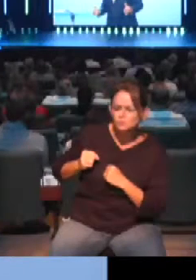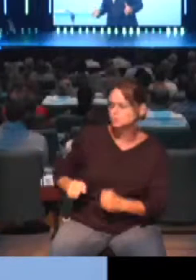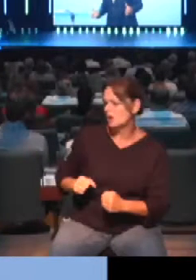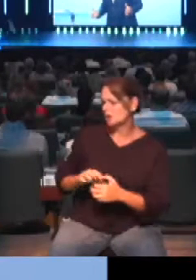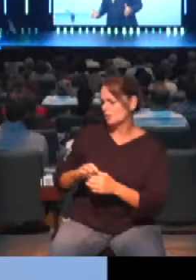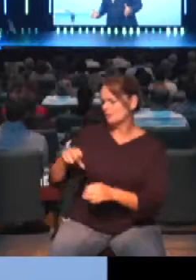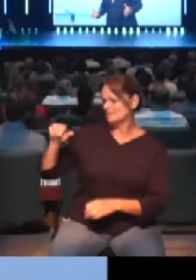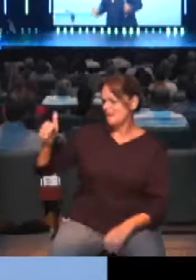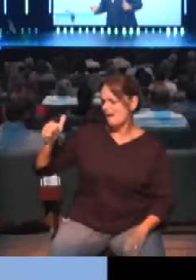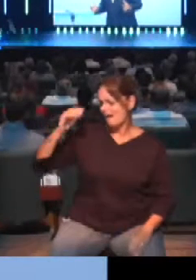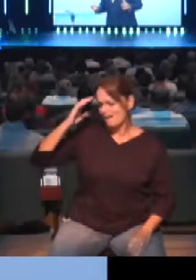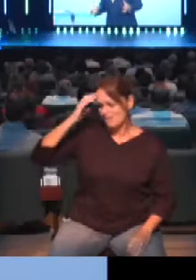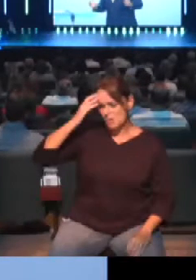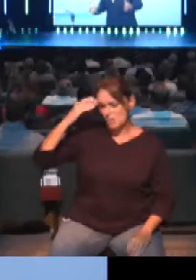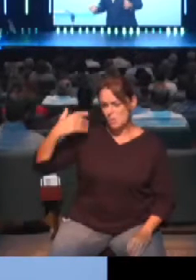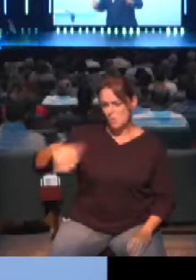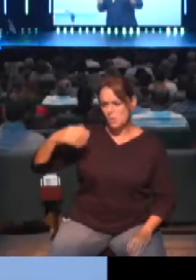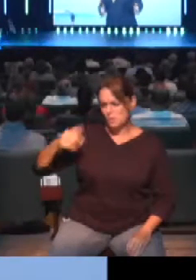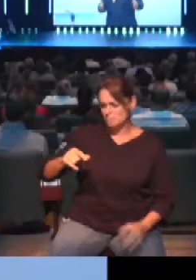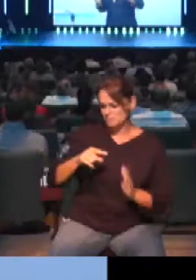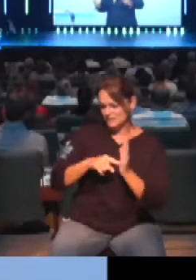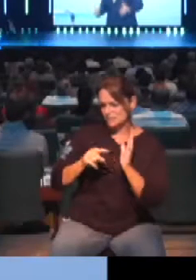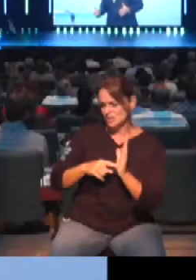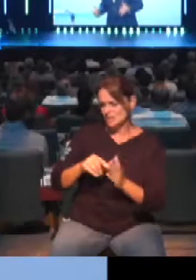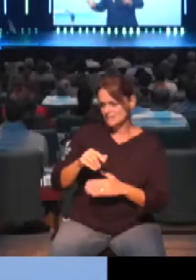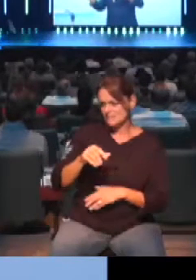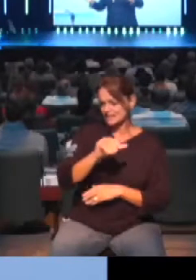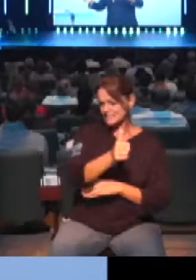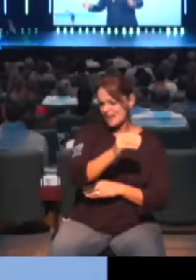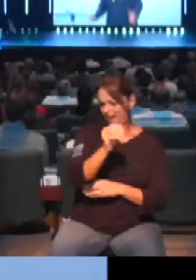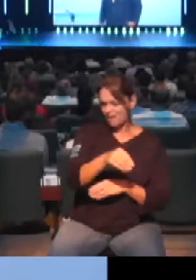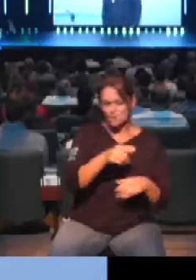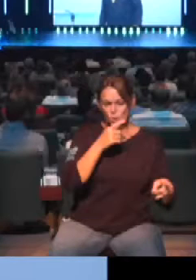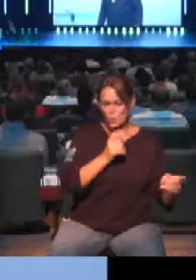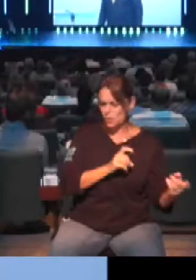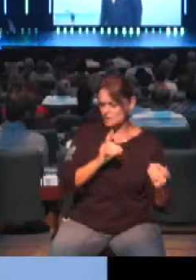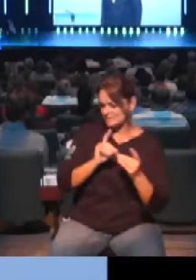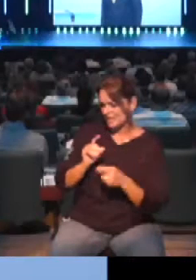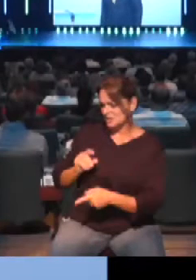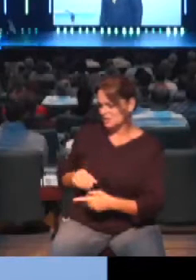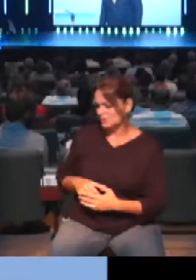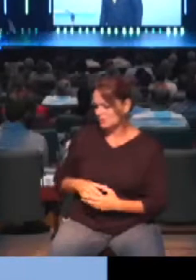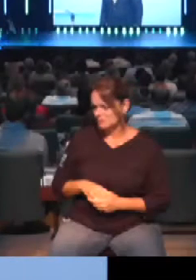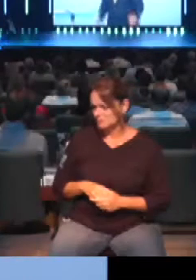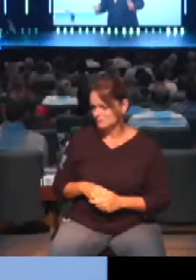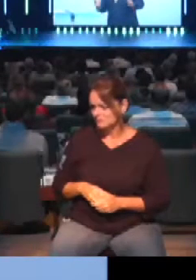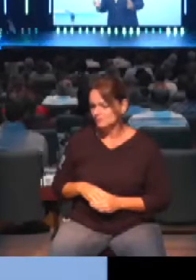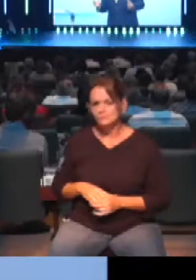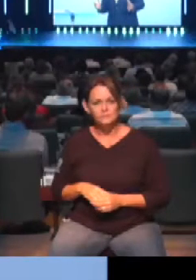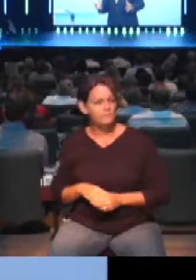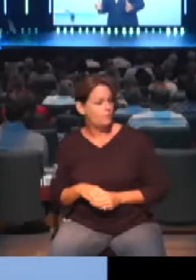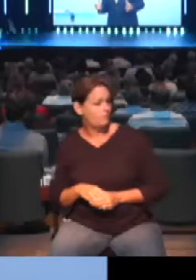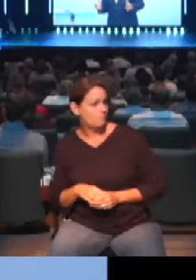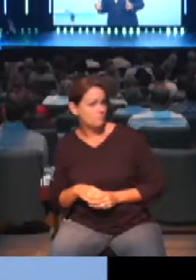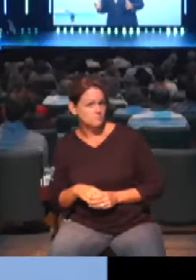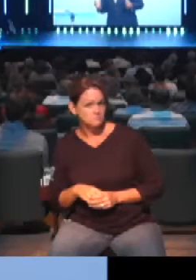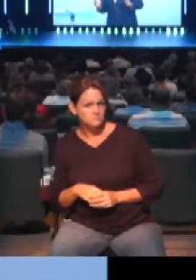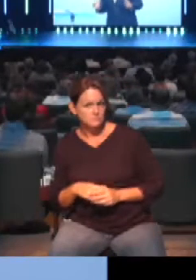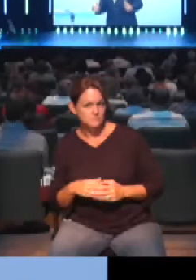about tithing. I'll bet he even checks the tithing records of the guys that want to date you. And my daughter